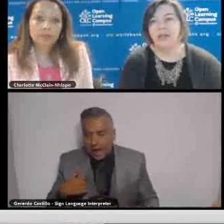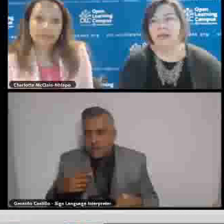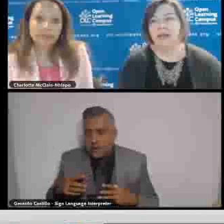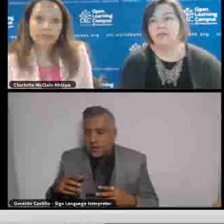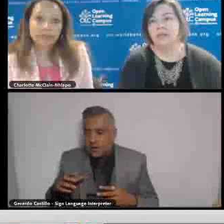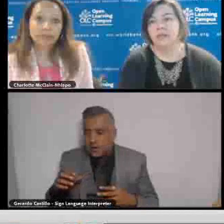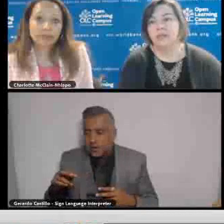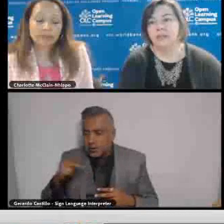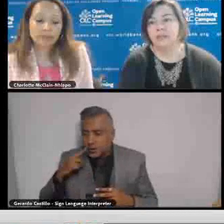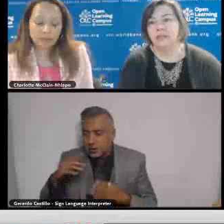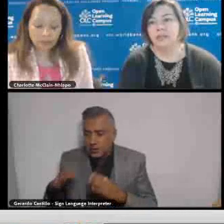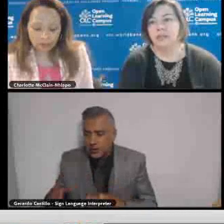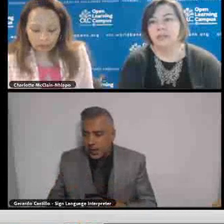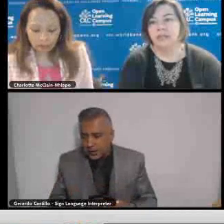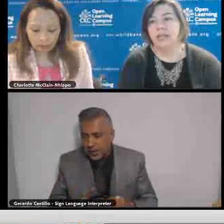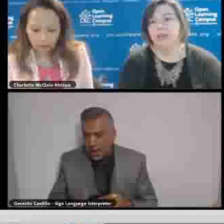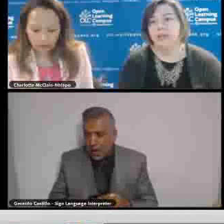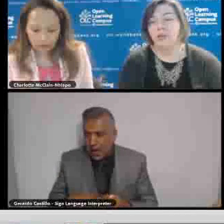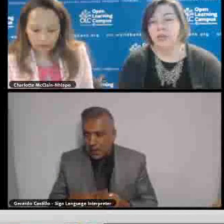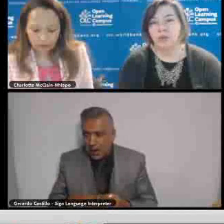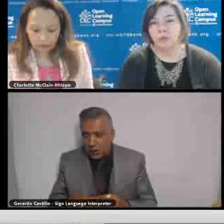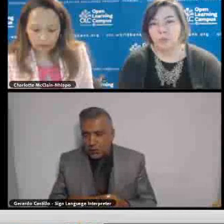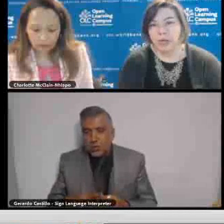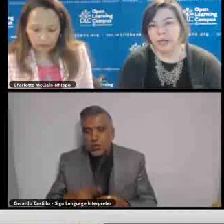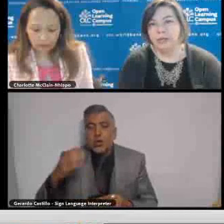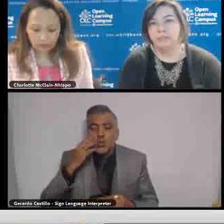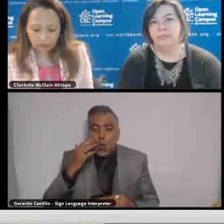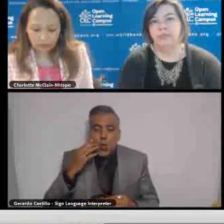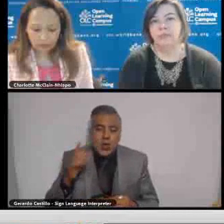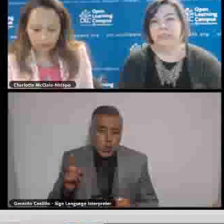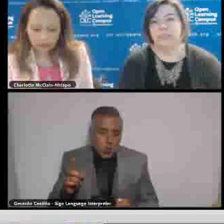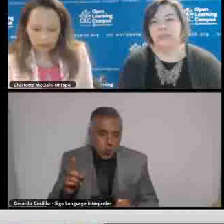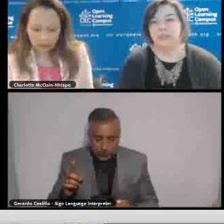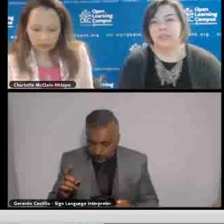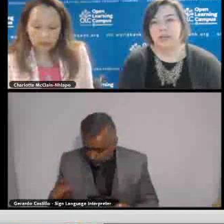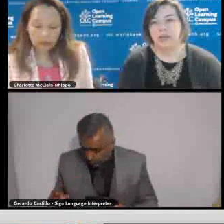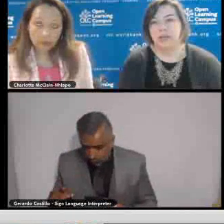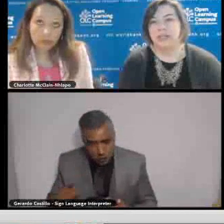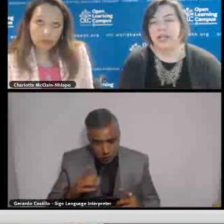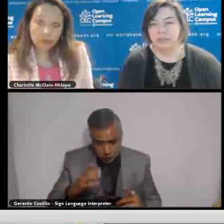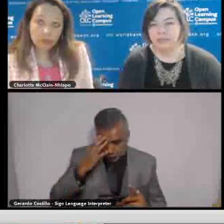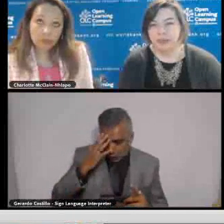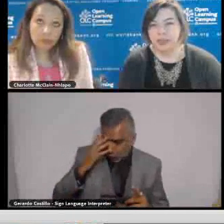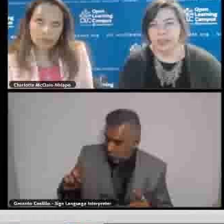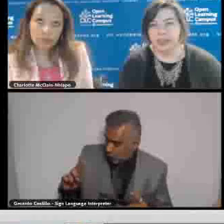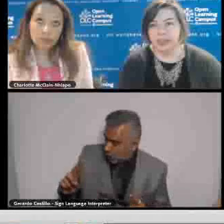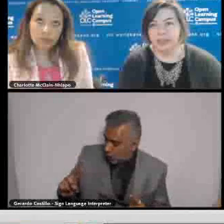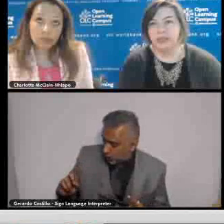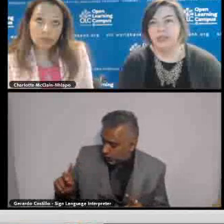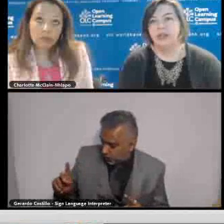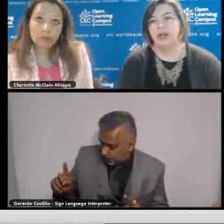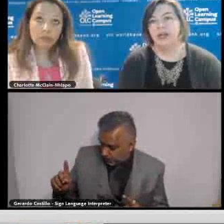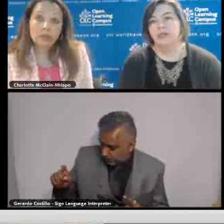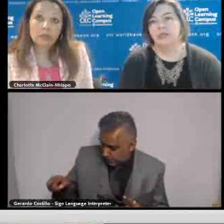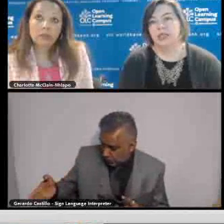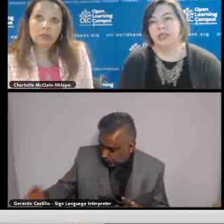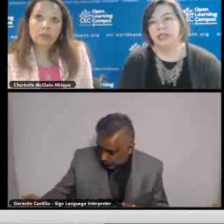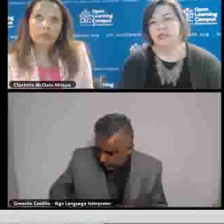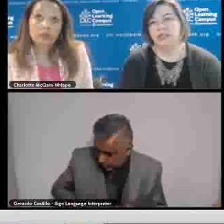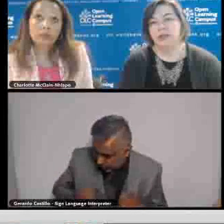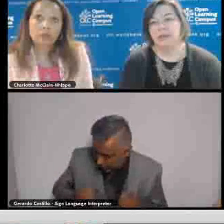about, again, knowing where people with disabilities are, the type of help that they need, so that they